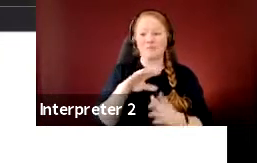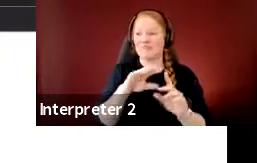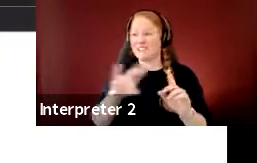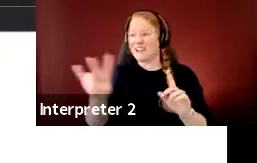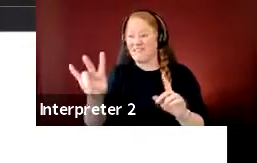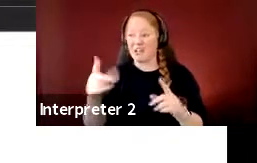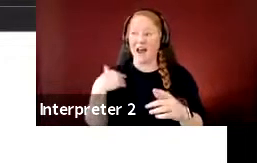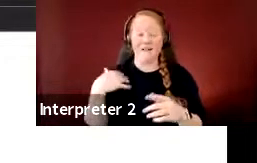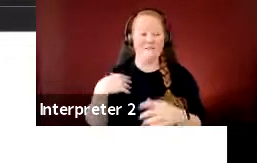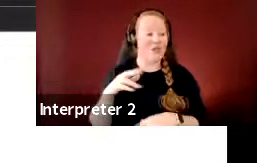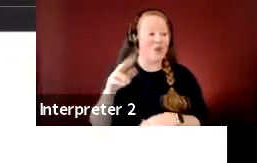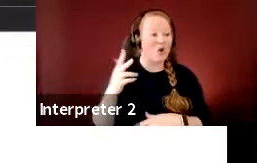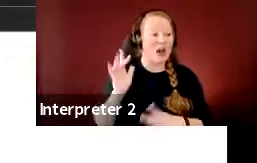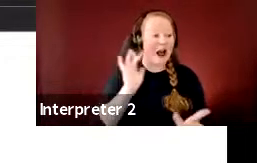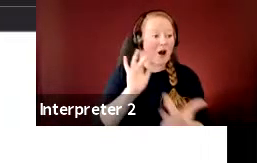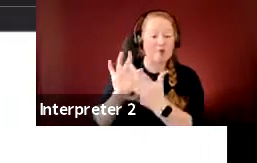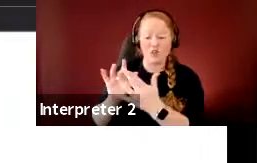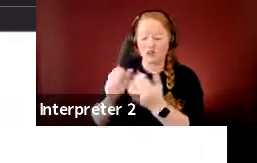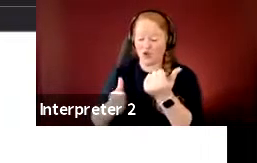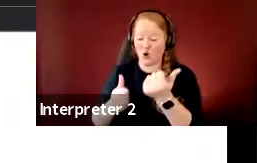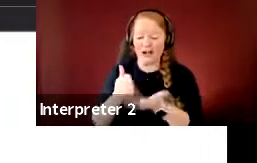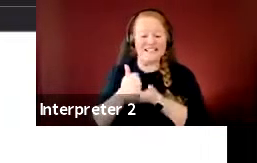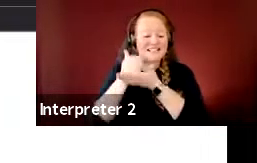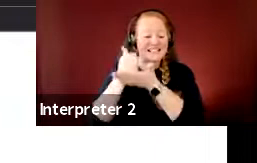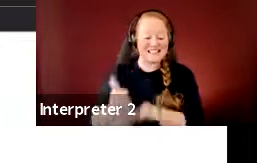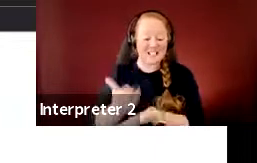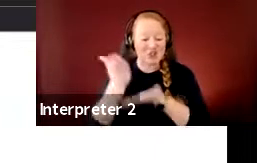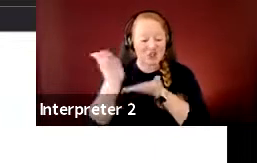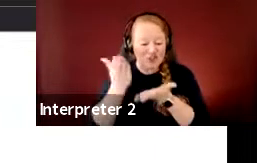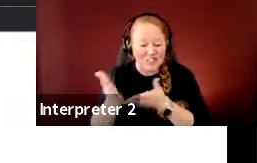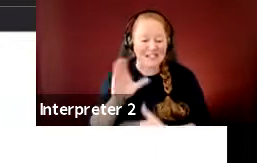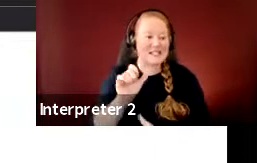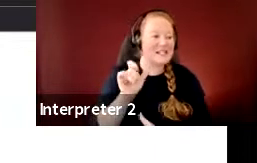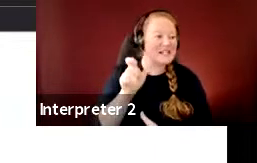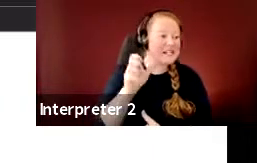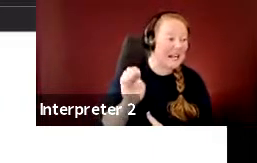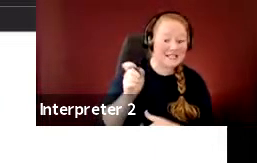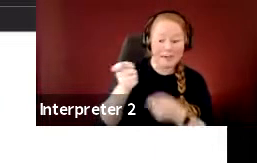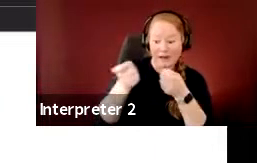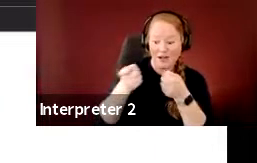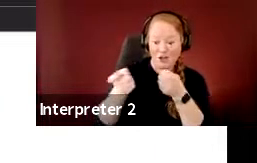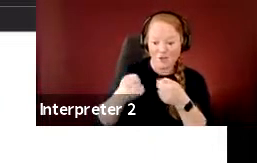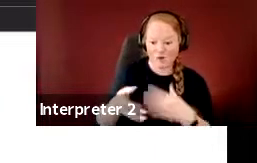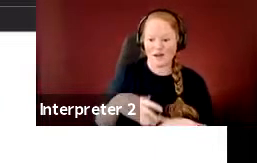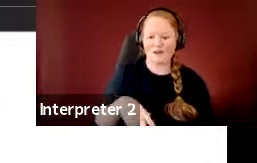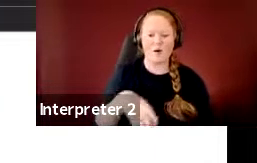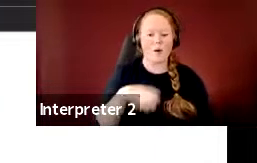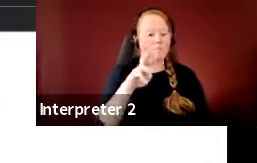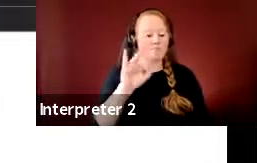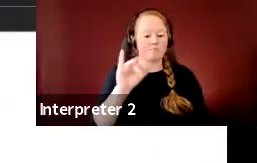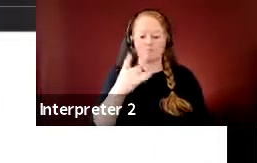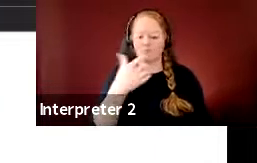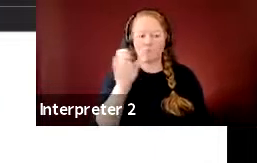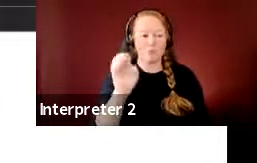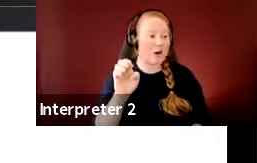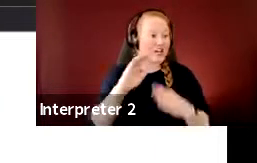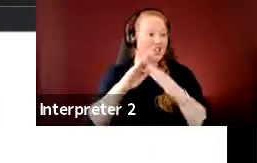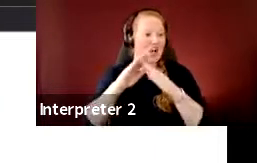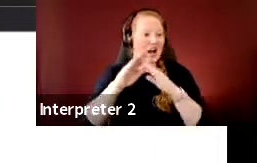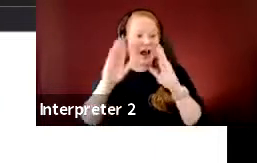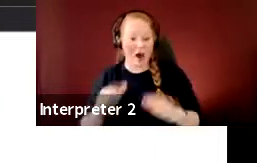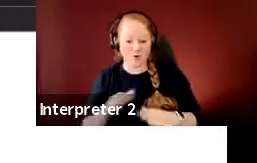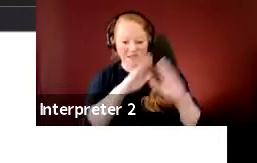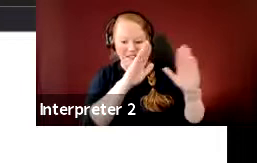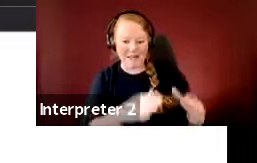to assist in assessing services, case management, and wraparound services. Bridge housing to support those who are newly evicted or